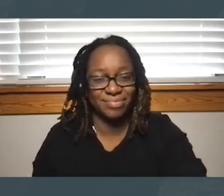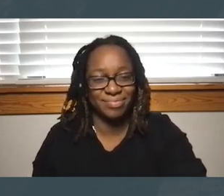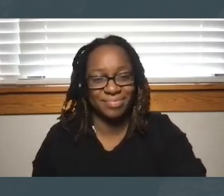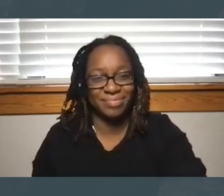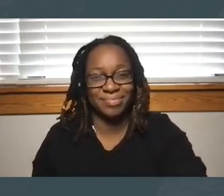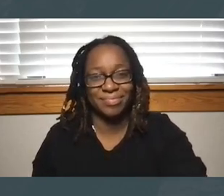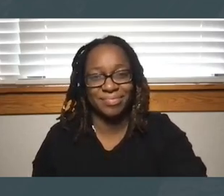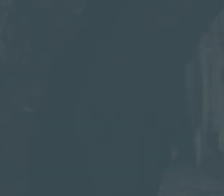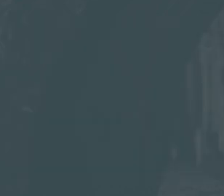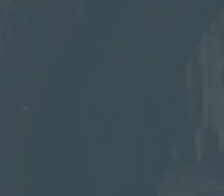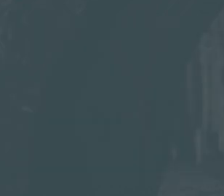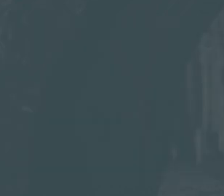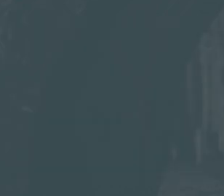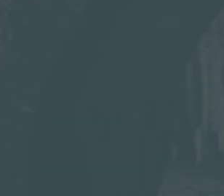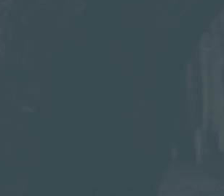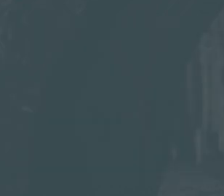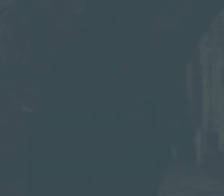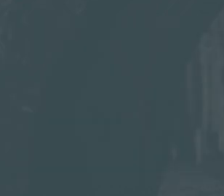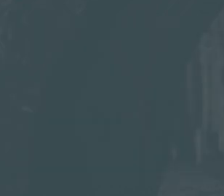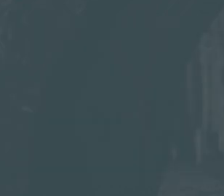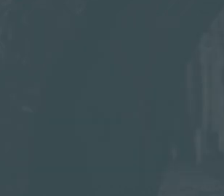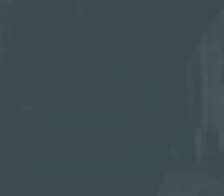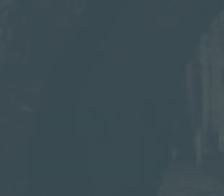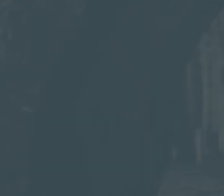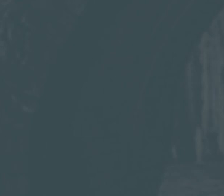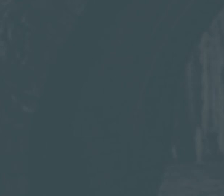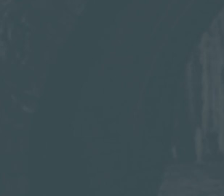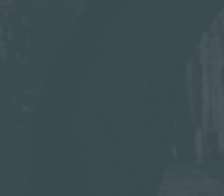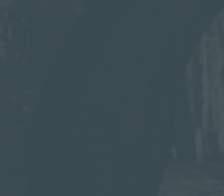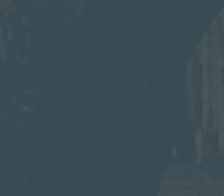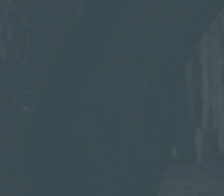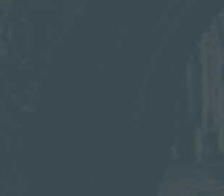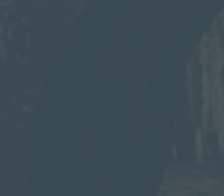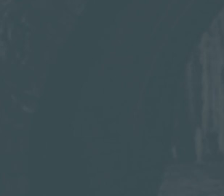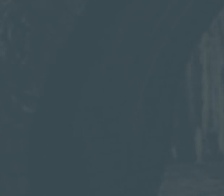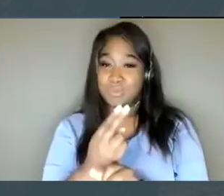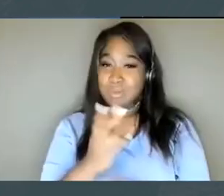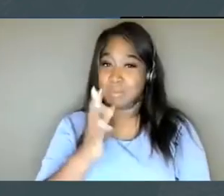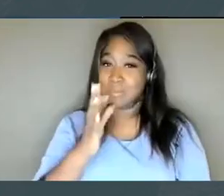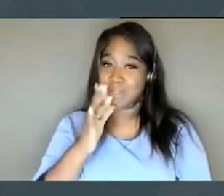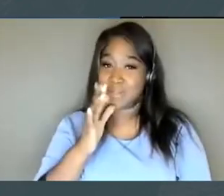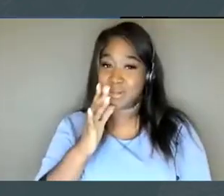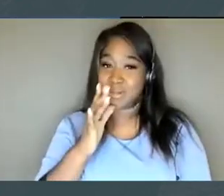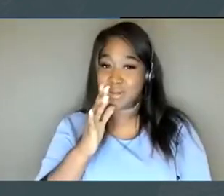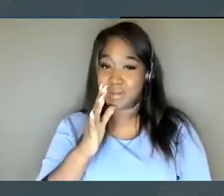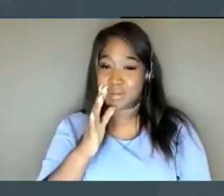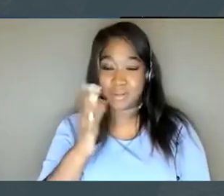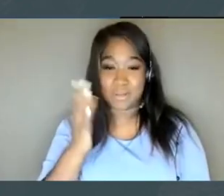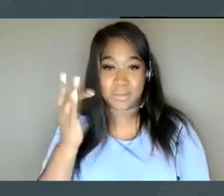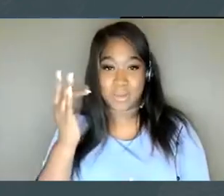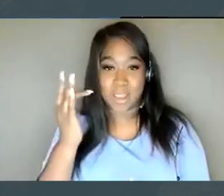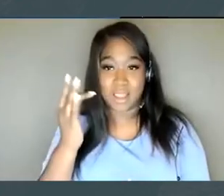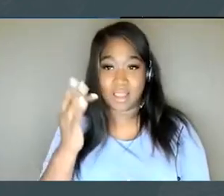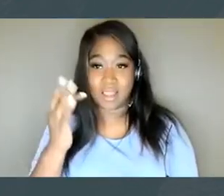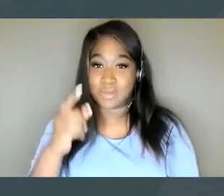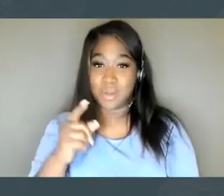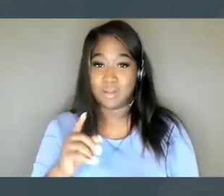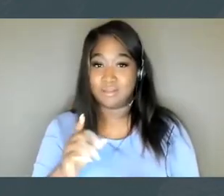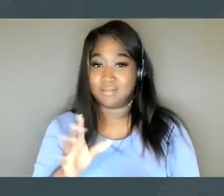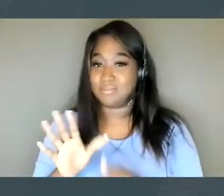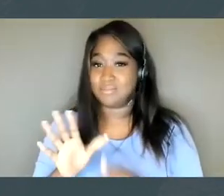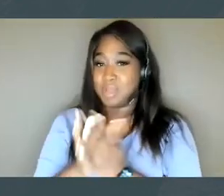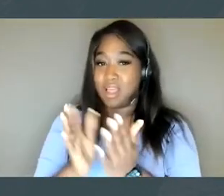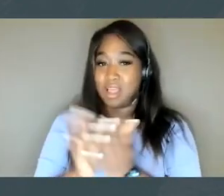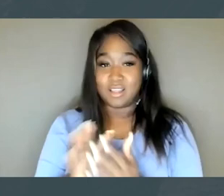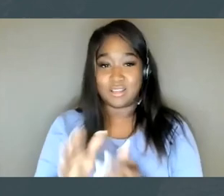the figure of the mother? Why through, you know, it's your mother. It's not another